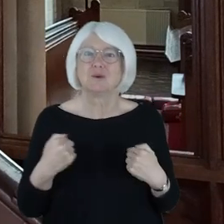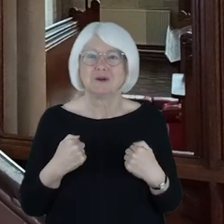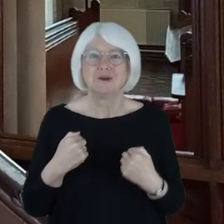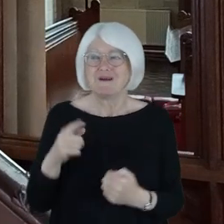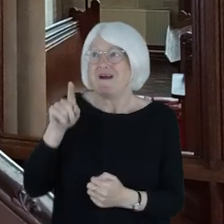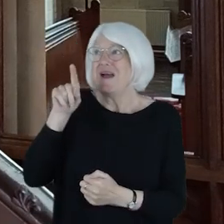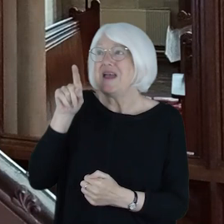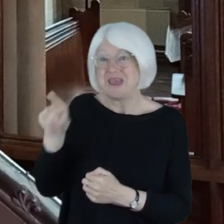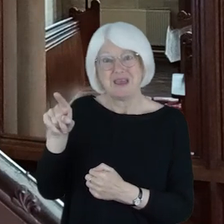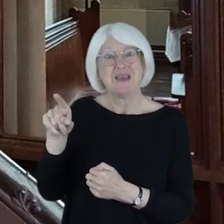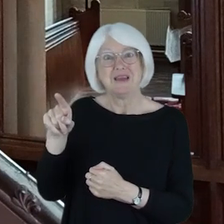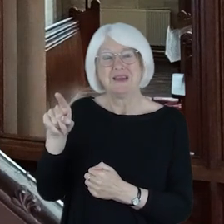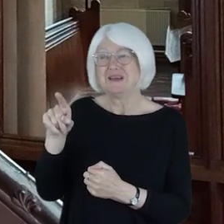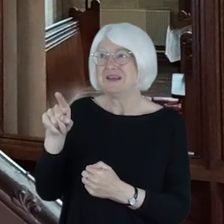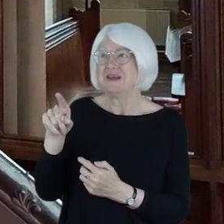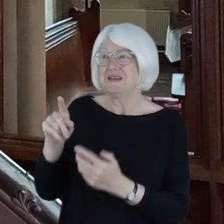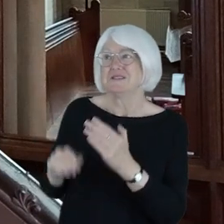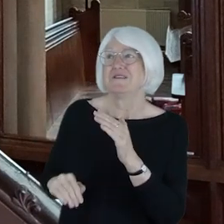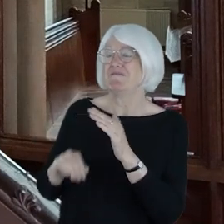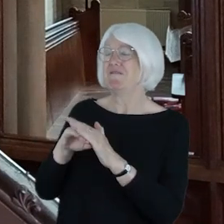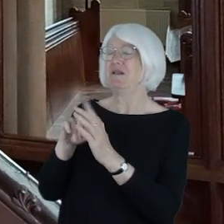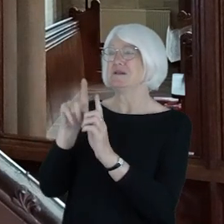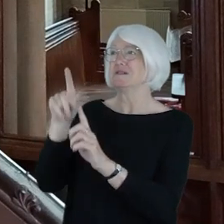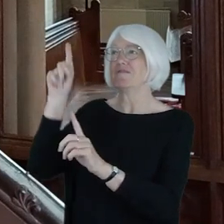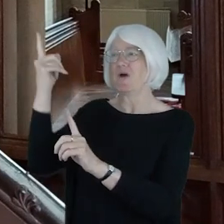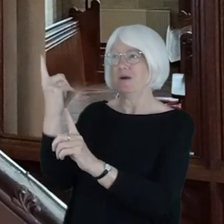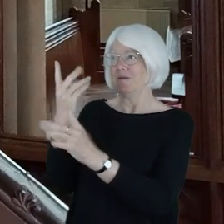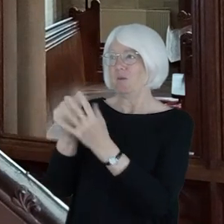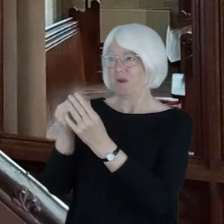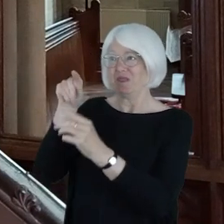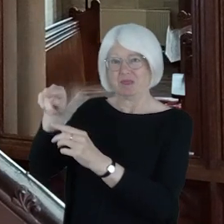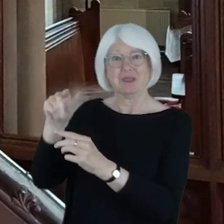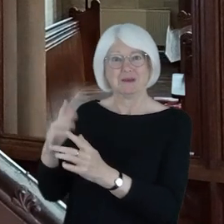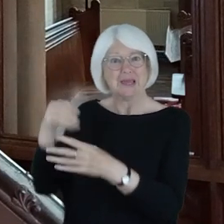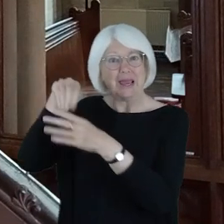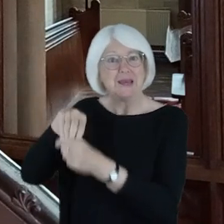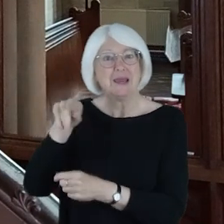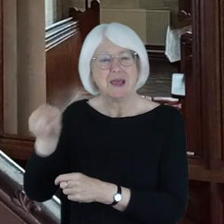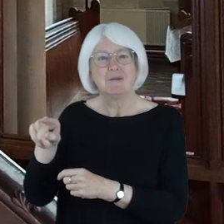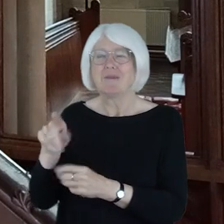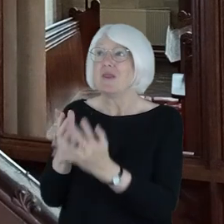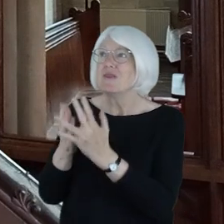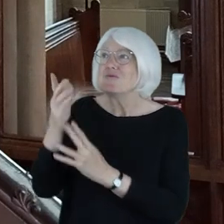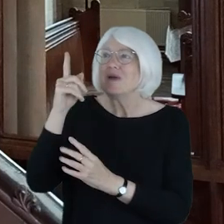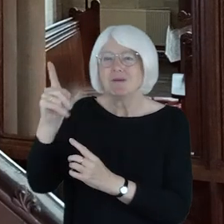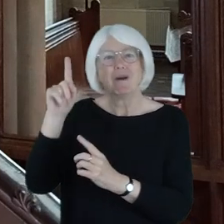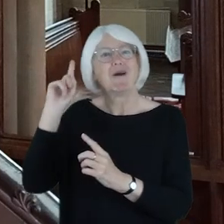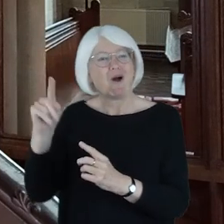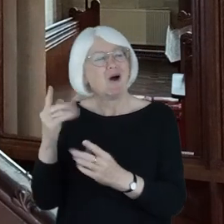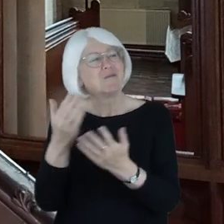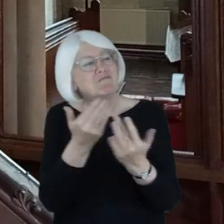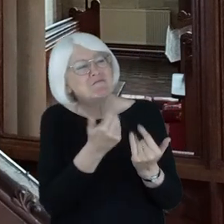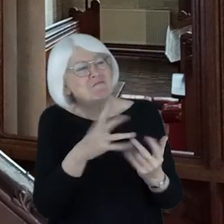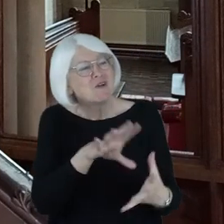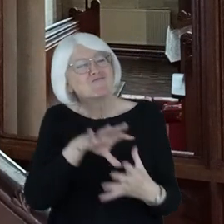was pleased to dwell, and through him God was pleased to reconcile to himself all things, whether on earth or